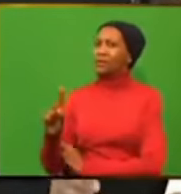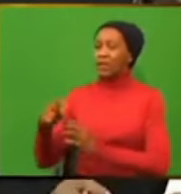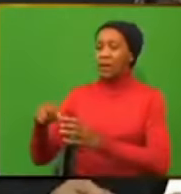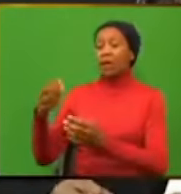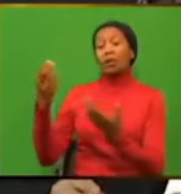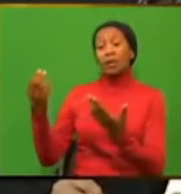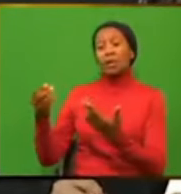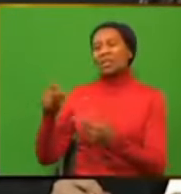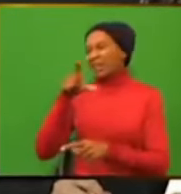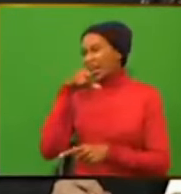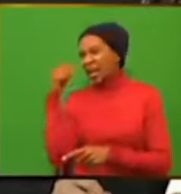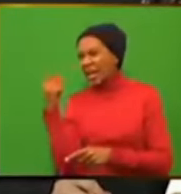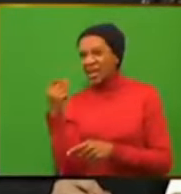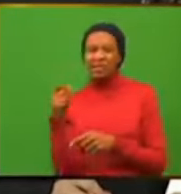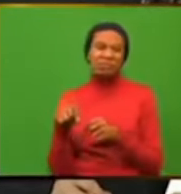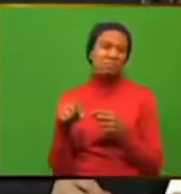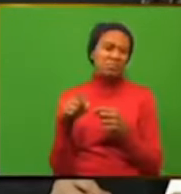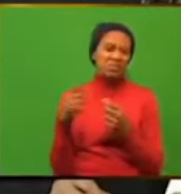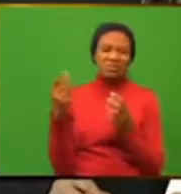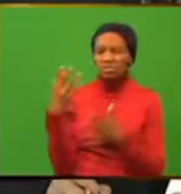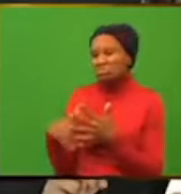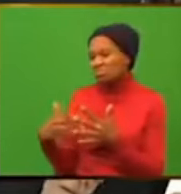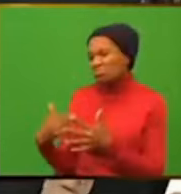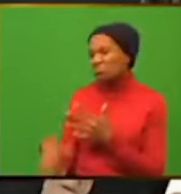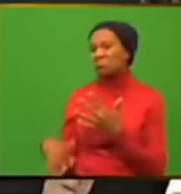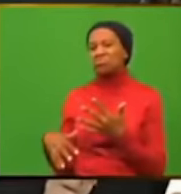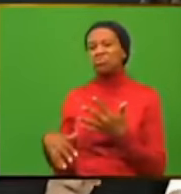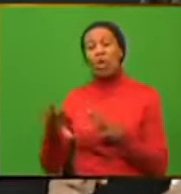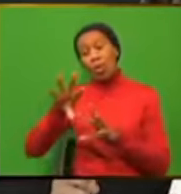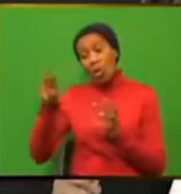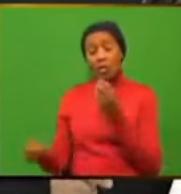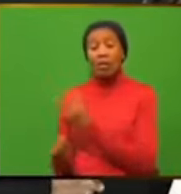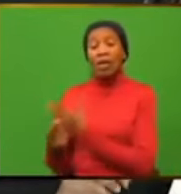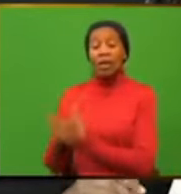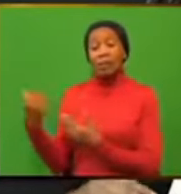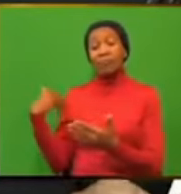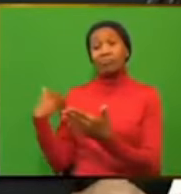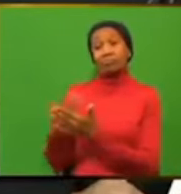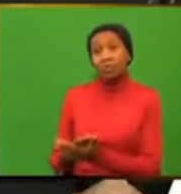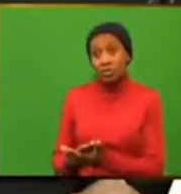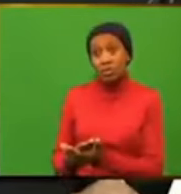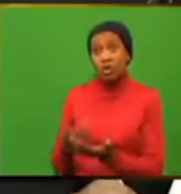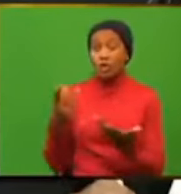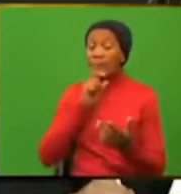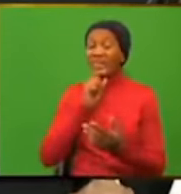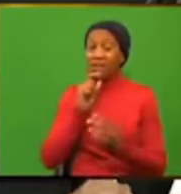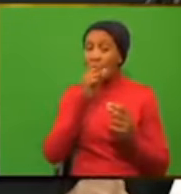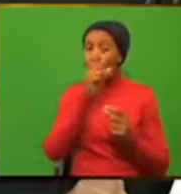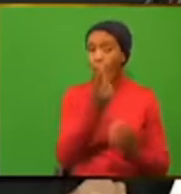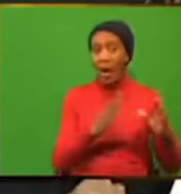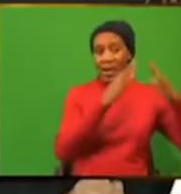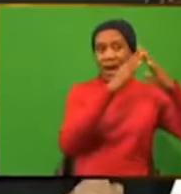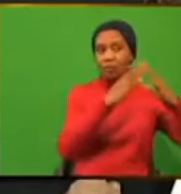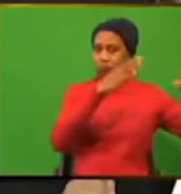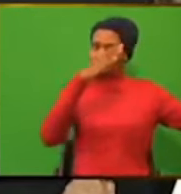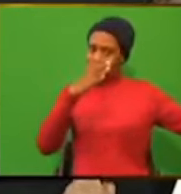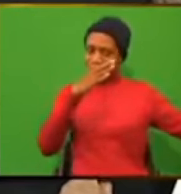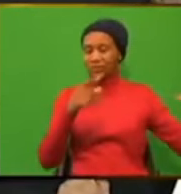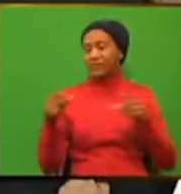pejorative nicknames, and this has been partly deserved, as the dominance of one party overwhelmed the